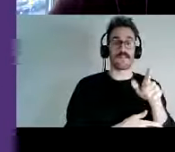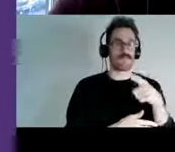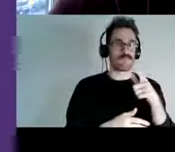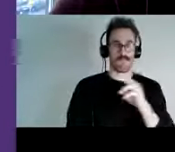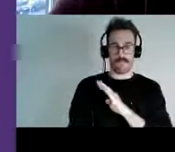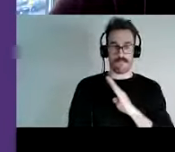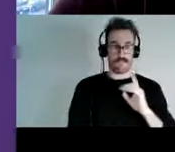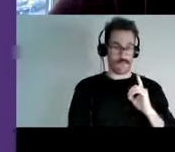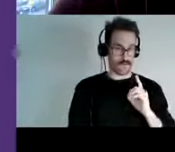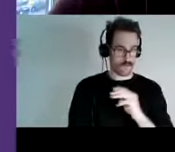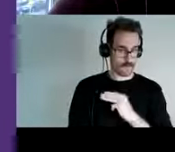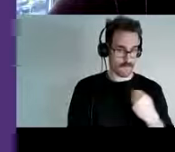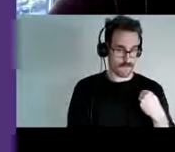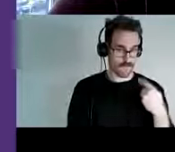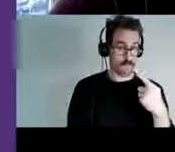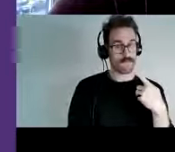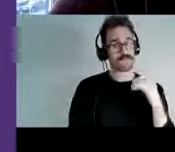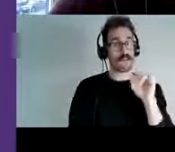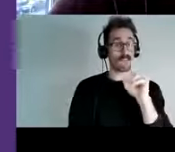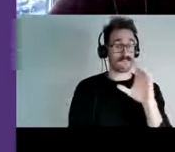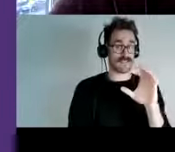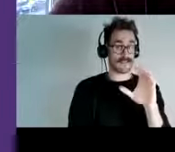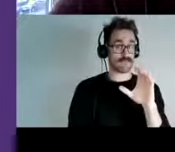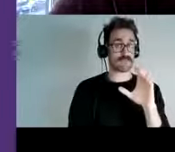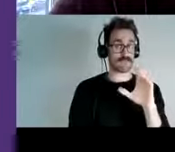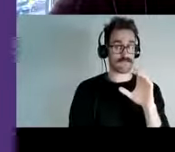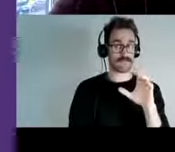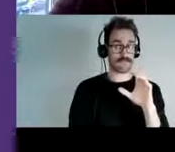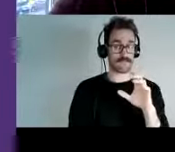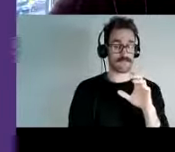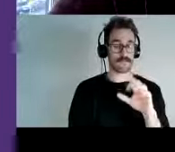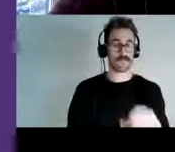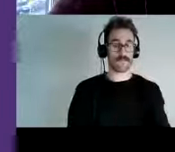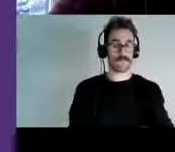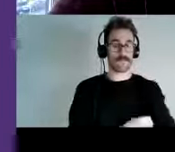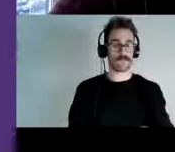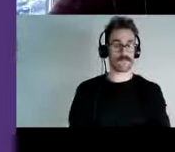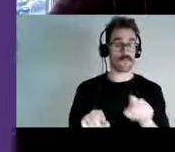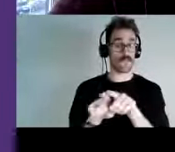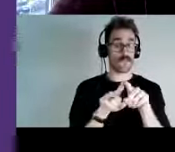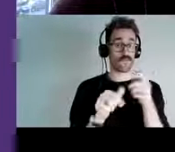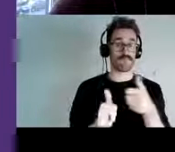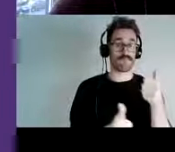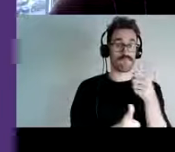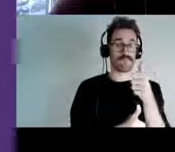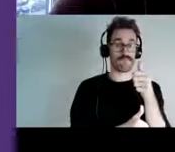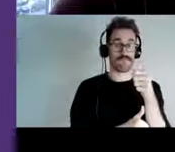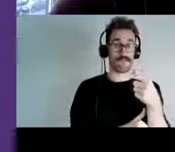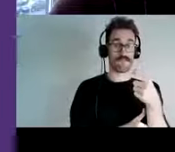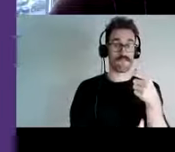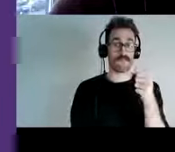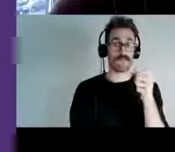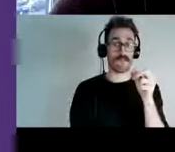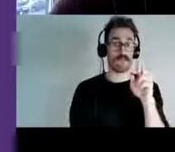the International Longevity Centre of Canada, and also the chair of GARUP as